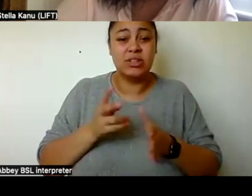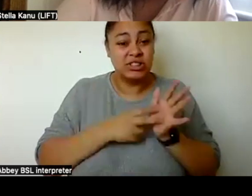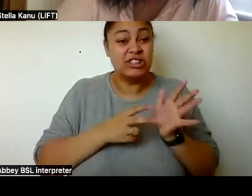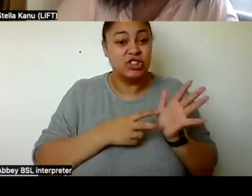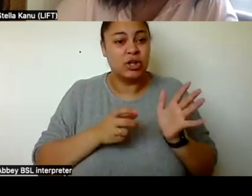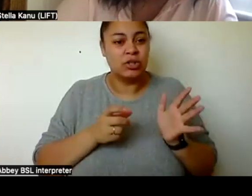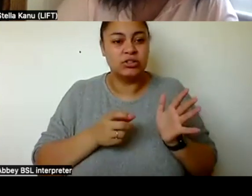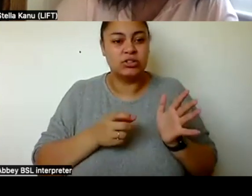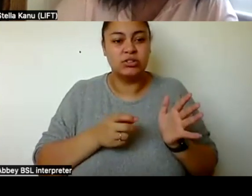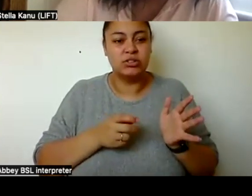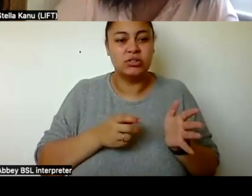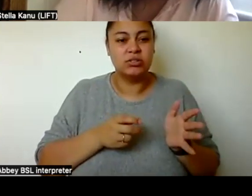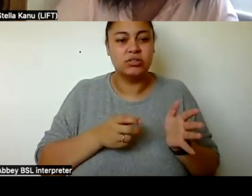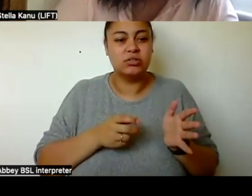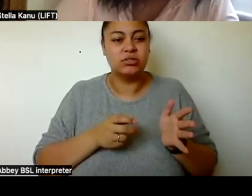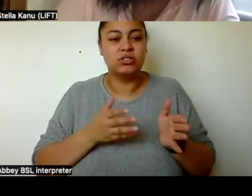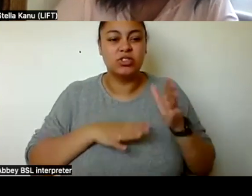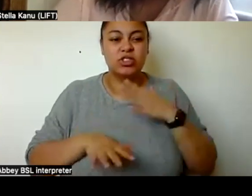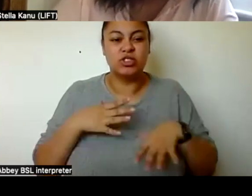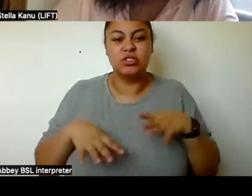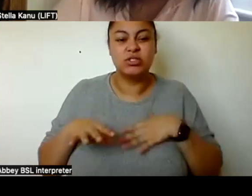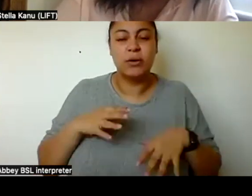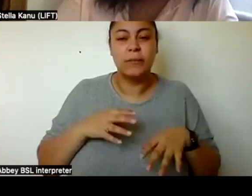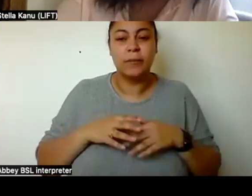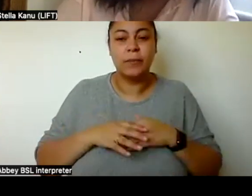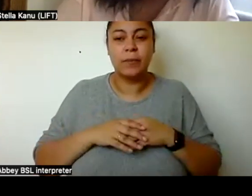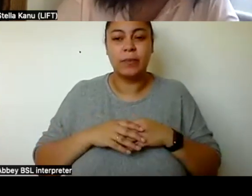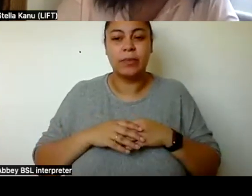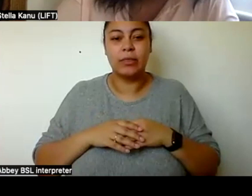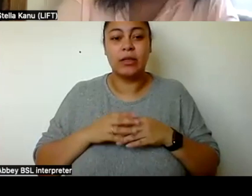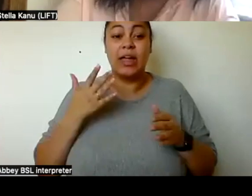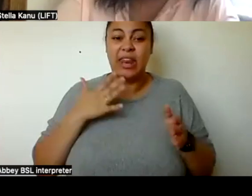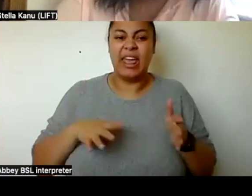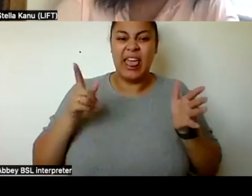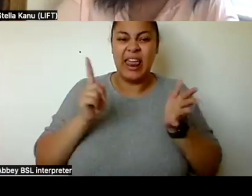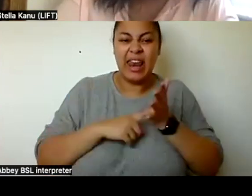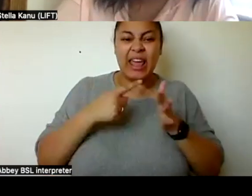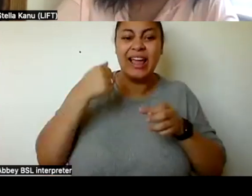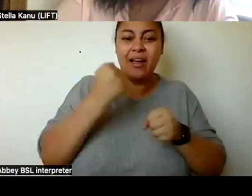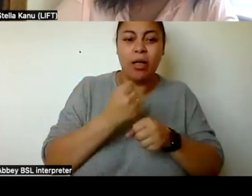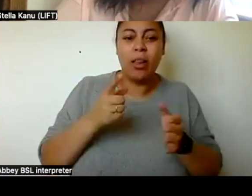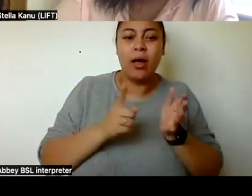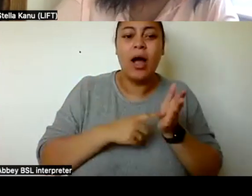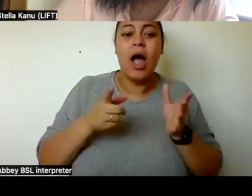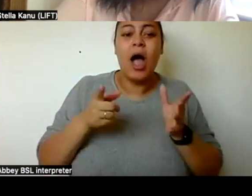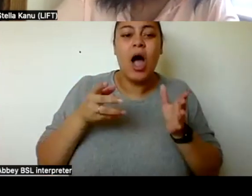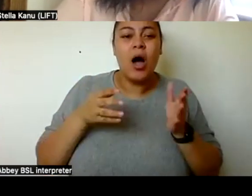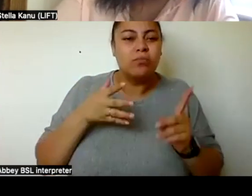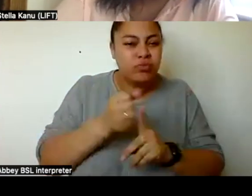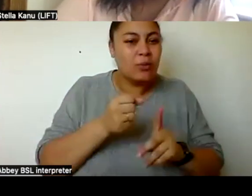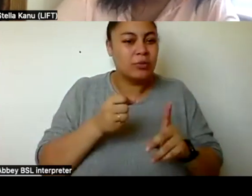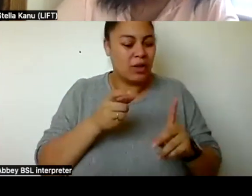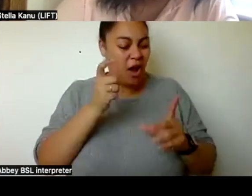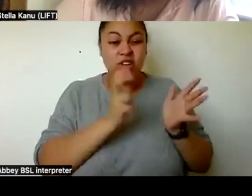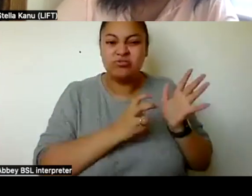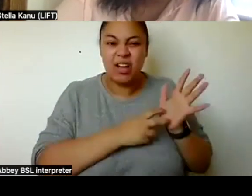conditions, I was expecting her to say, well, you know, you need a really legal approach to contracts and employment conditions as a